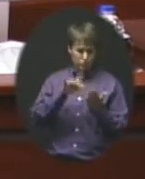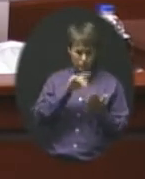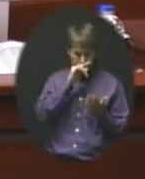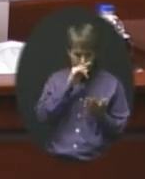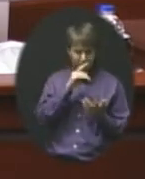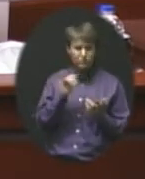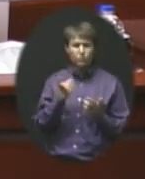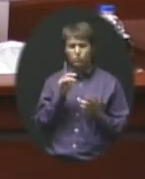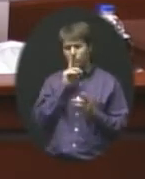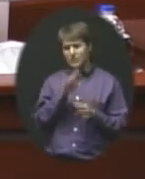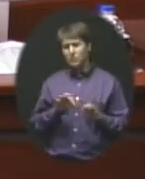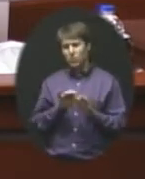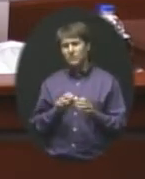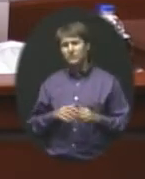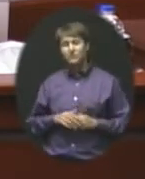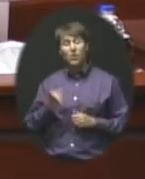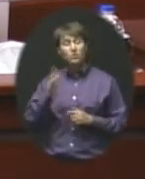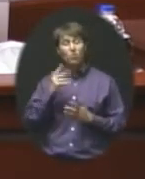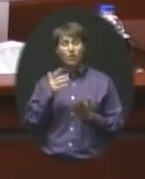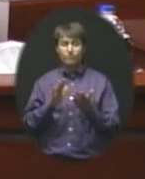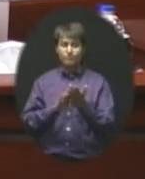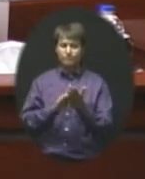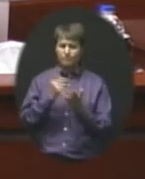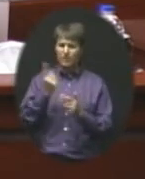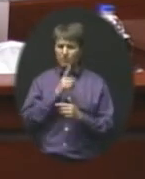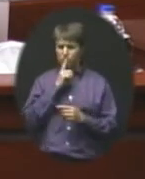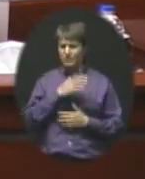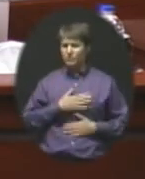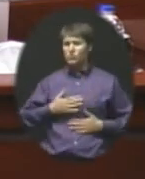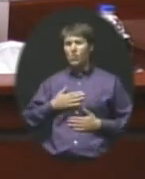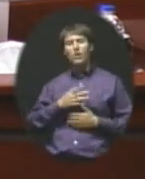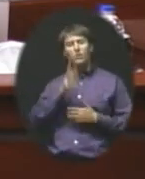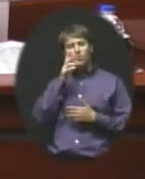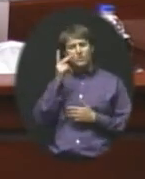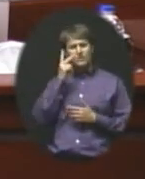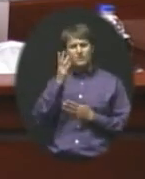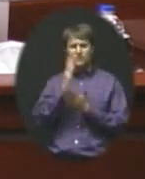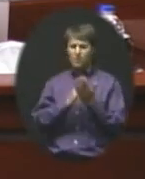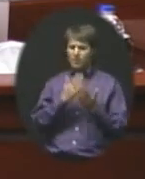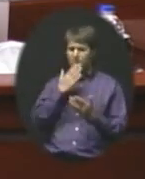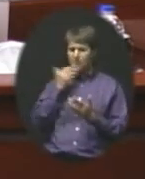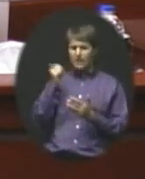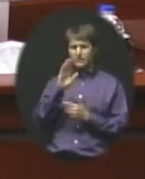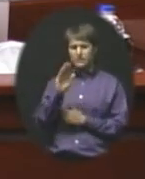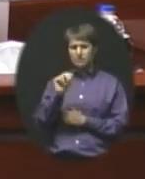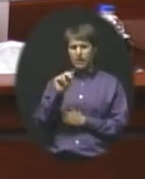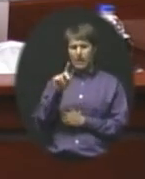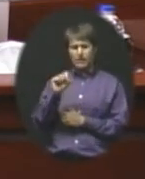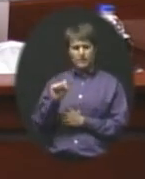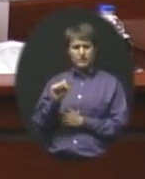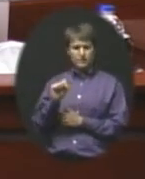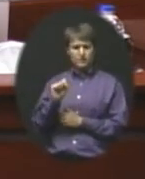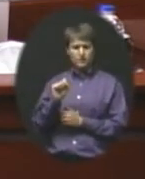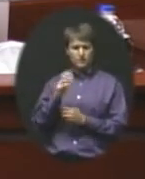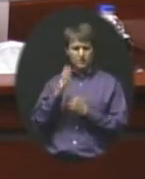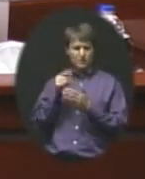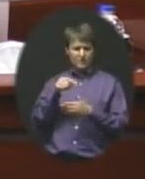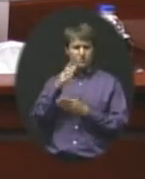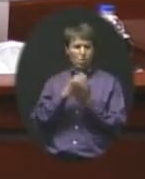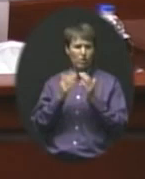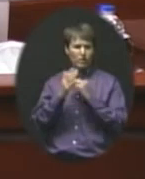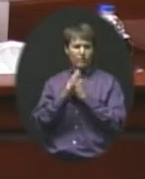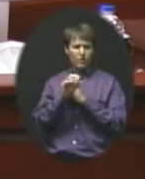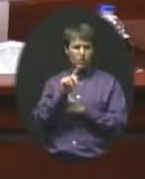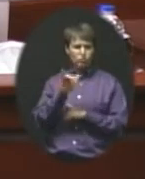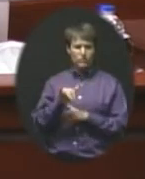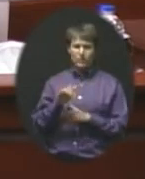important. Also want to put a plug in for something that I really enjoy. You're going to see some of the best bands in this part of the country all in one location at the